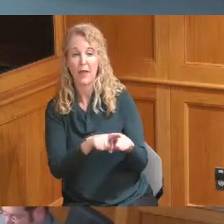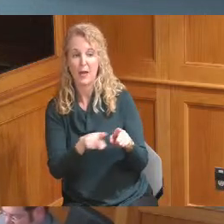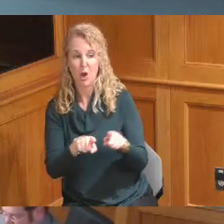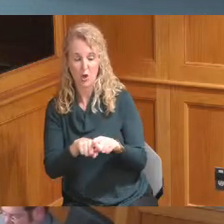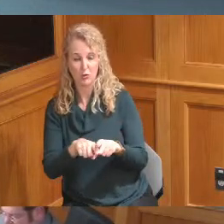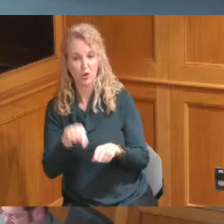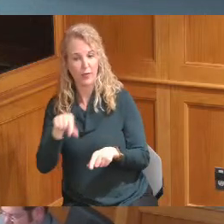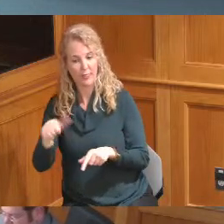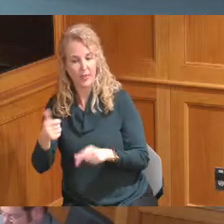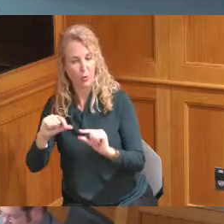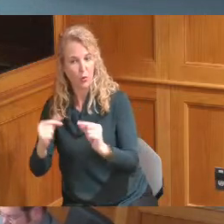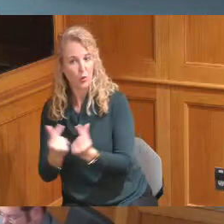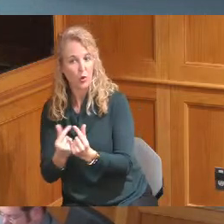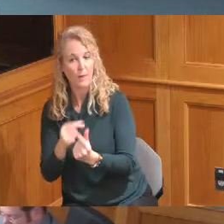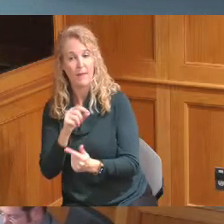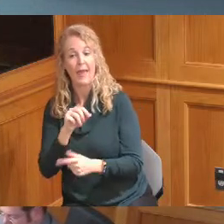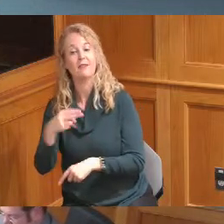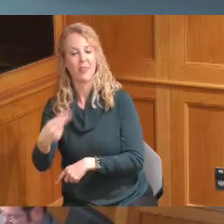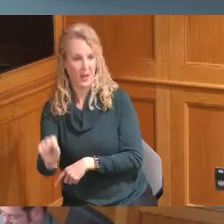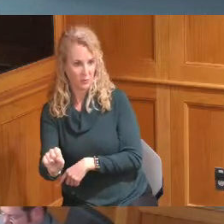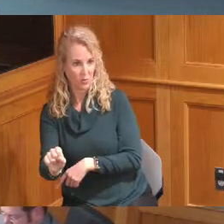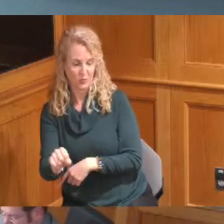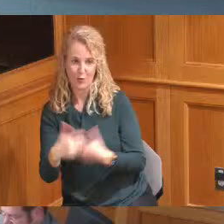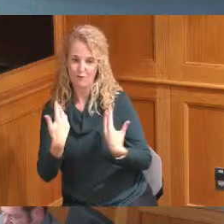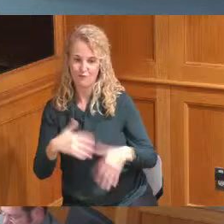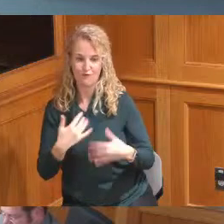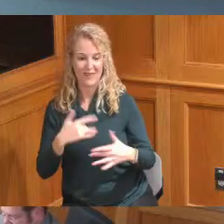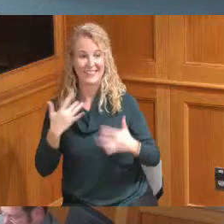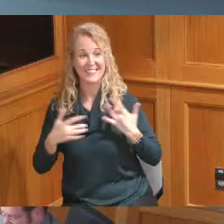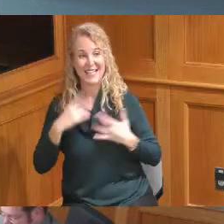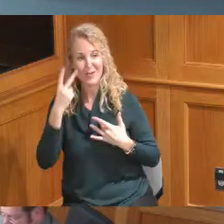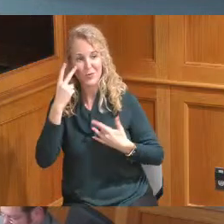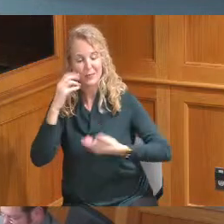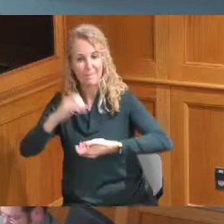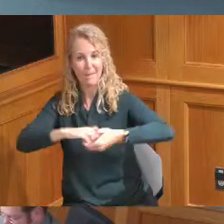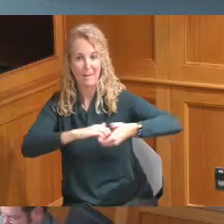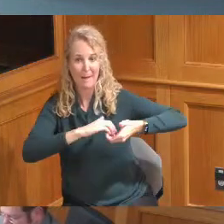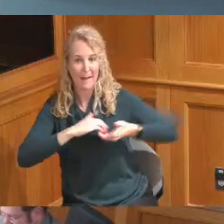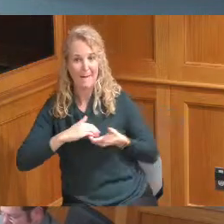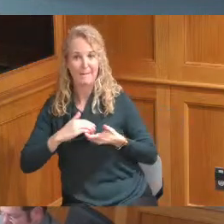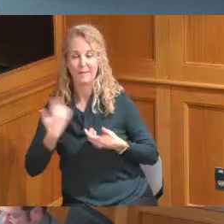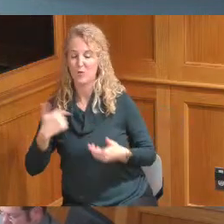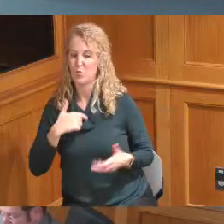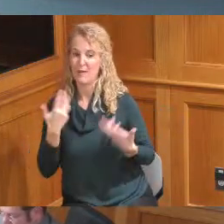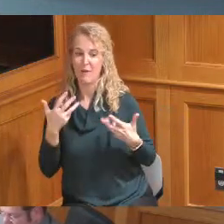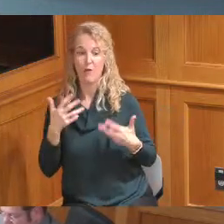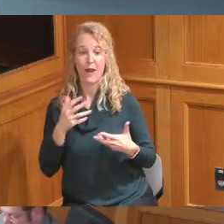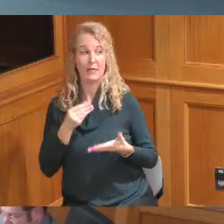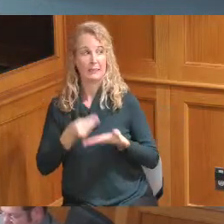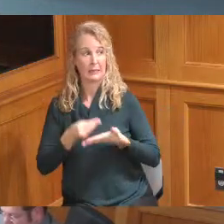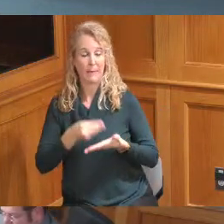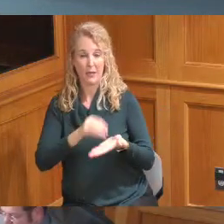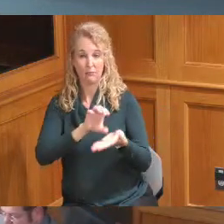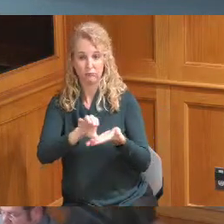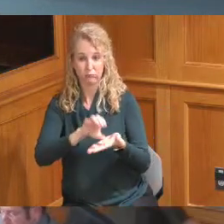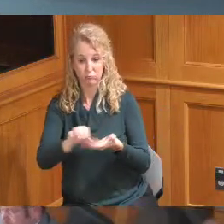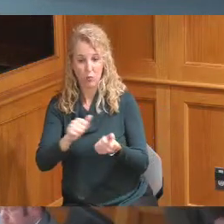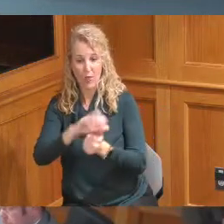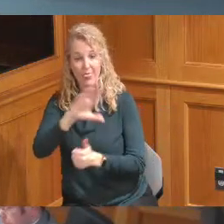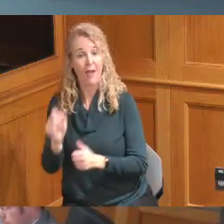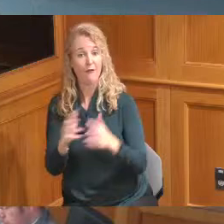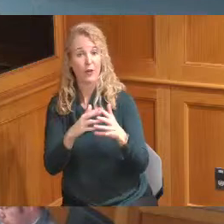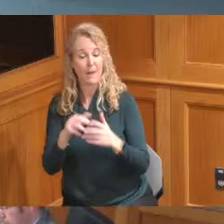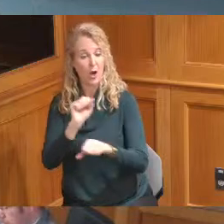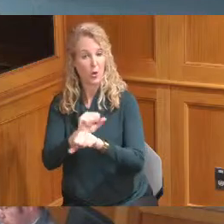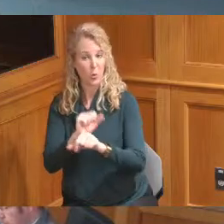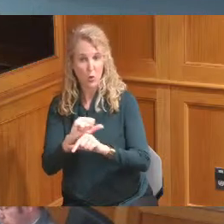UMADOP and Woodward. So, you know, we've already invested in the African American Work Group, trying to make sure that everybody